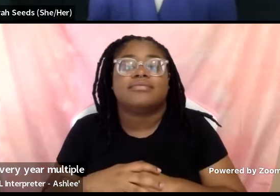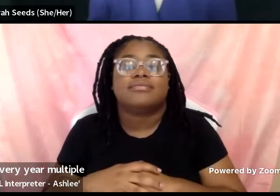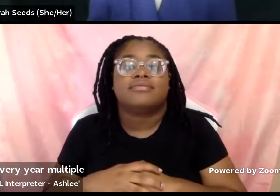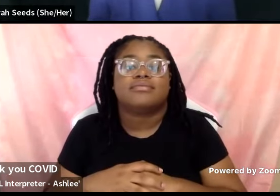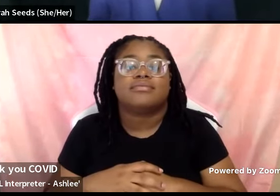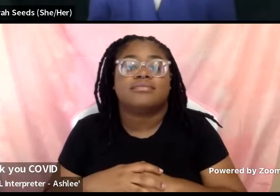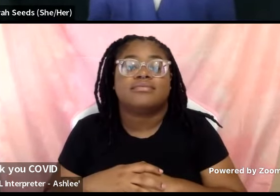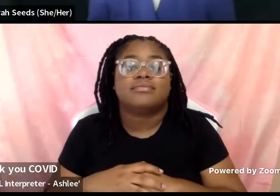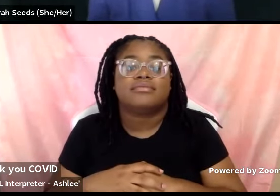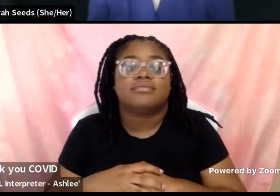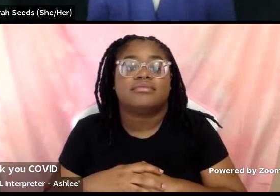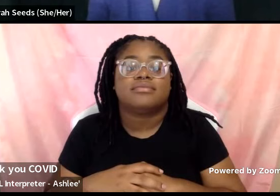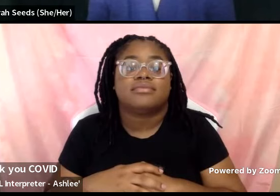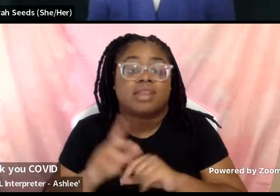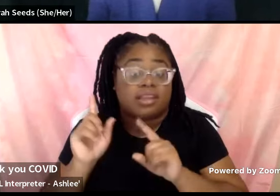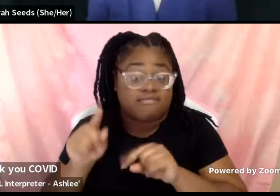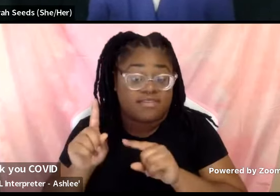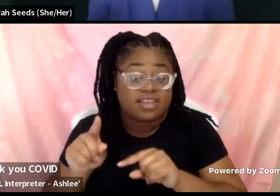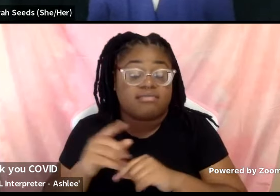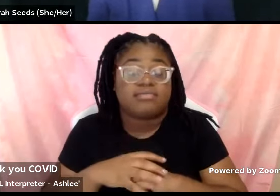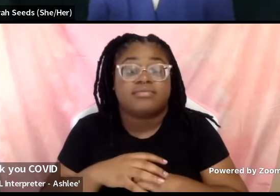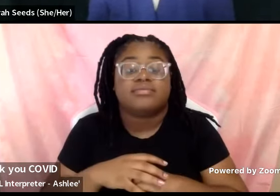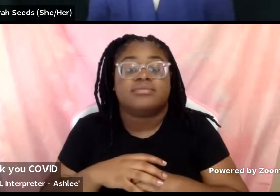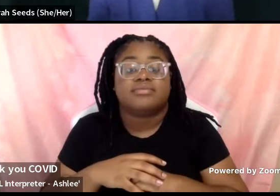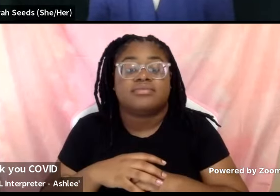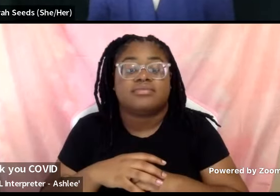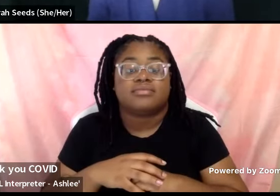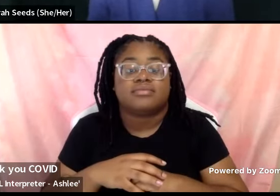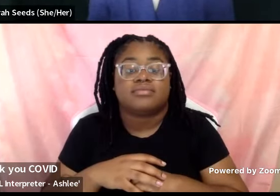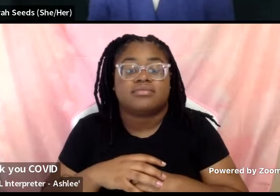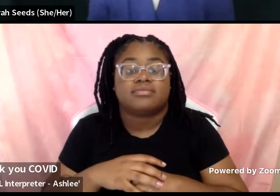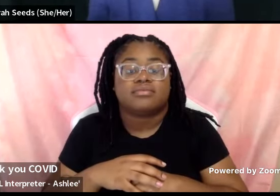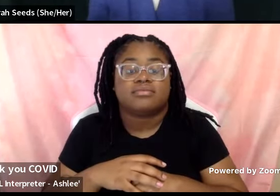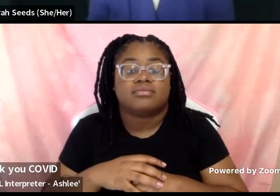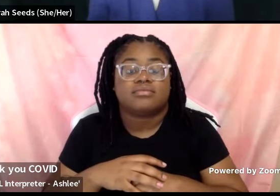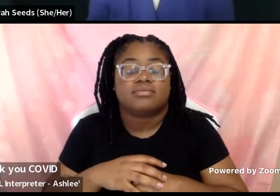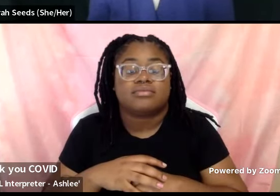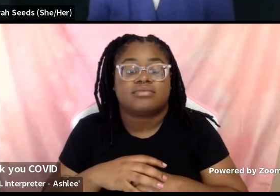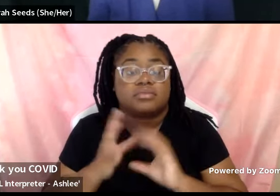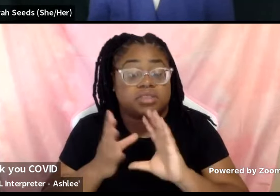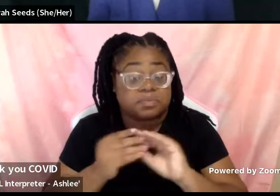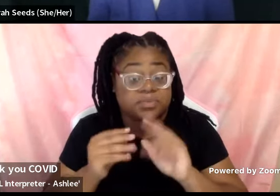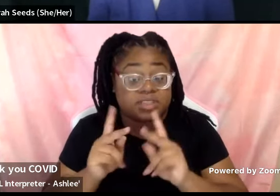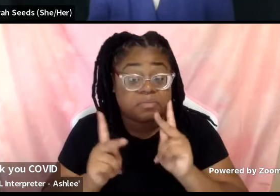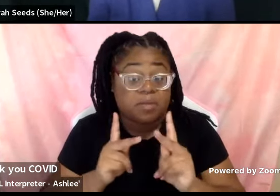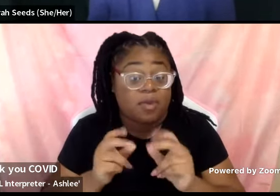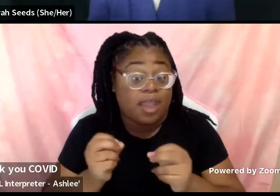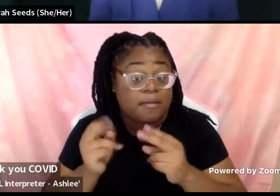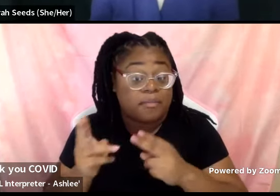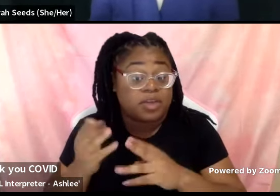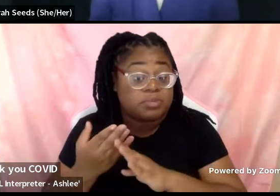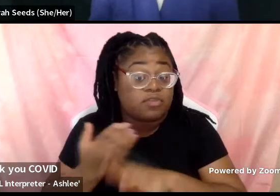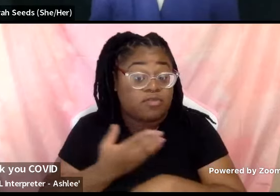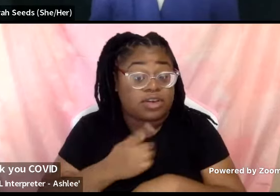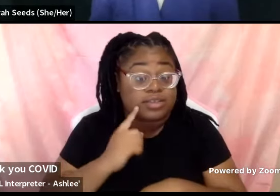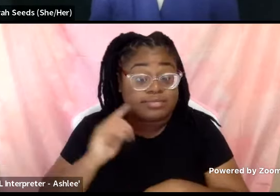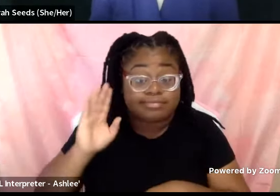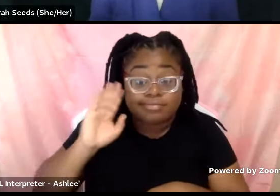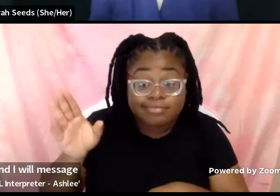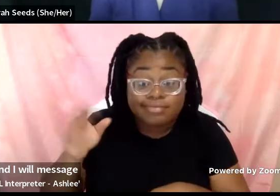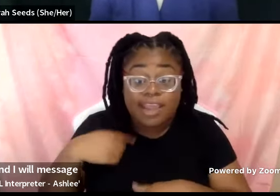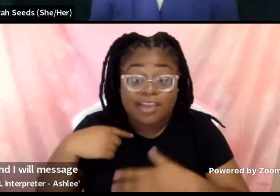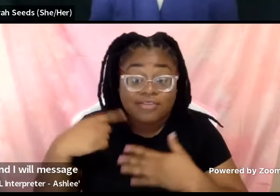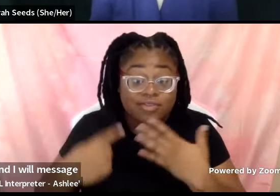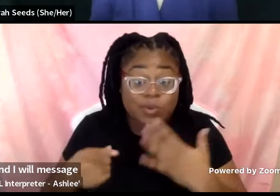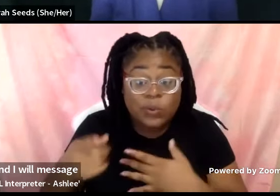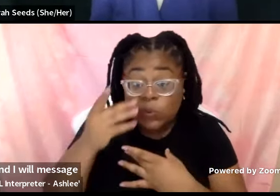But normally I go often. So usually I'll message people who I've pitched to in the past at different networks. And I'll be like, I have XYZ.